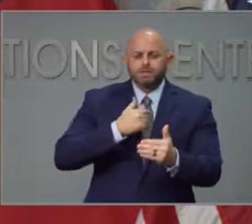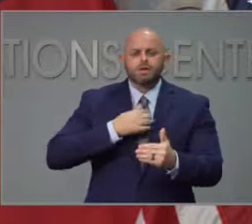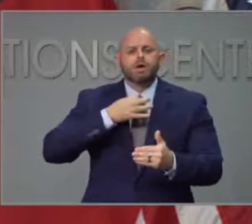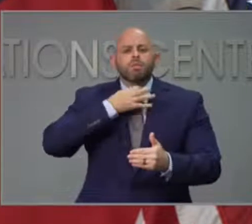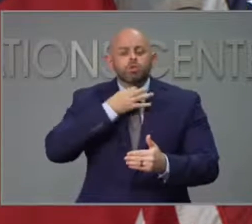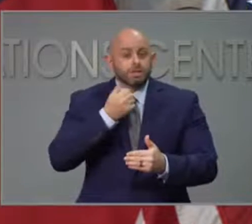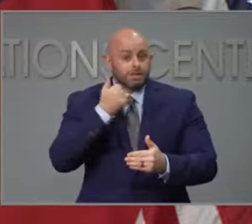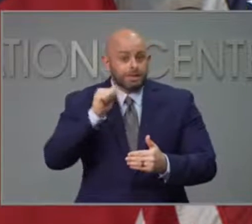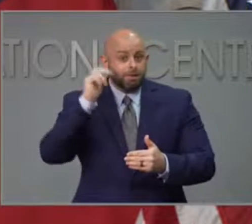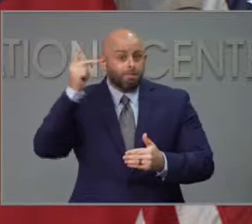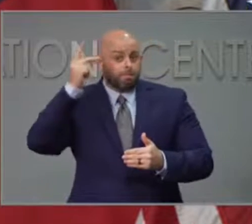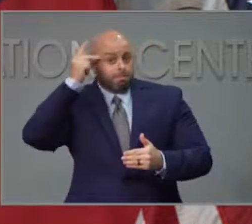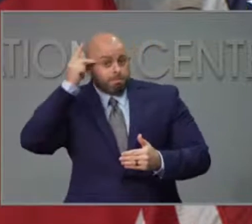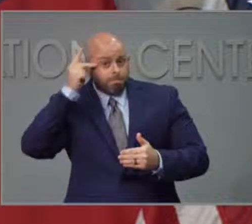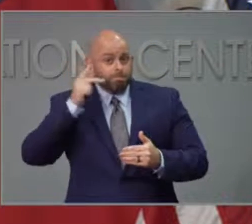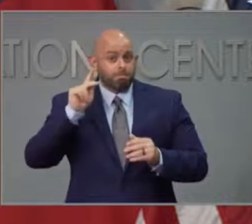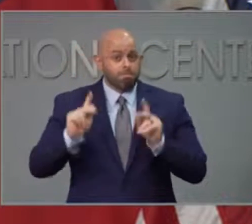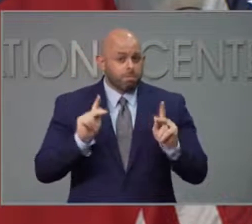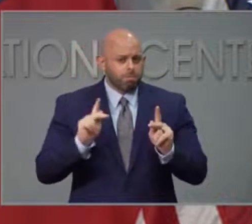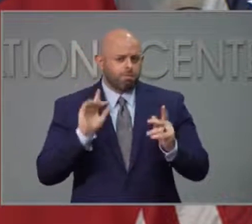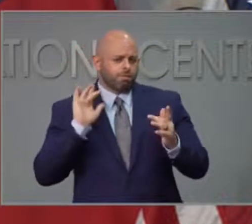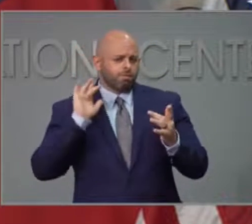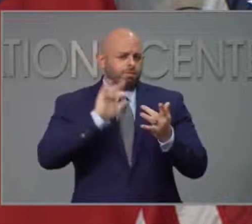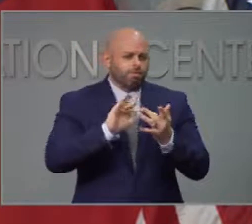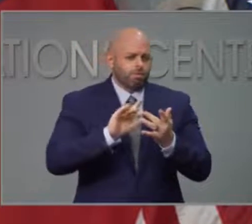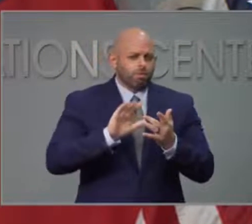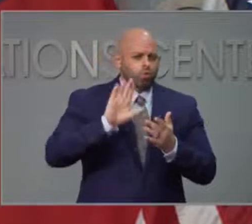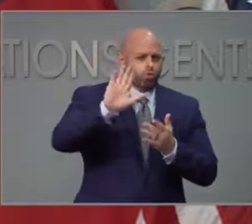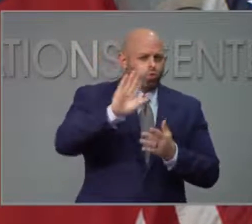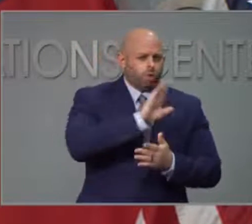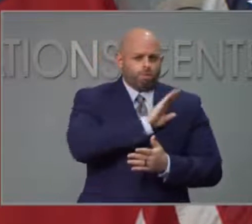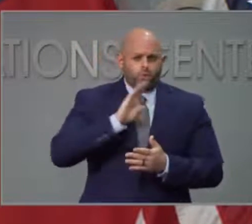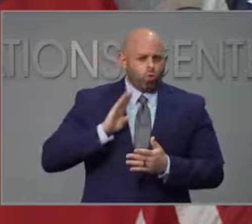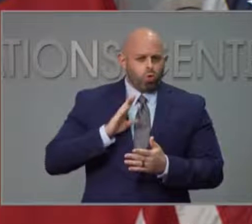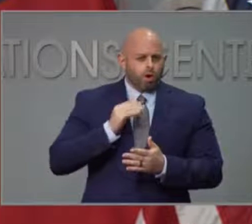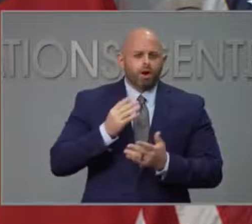North Carolina, and what the state's response has been.